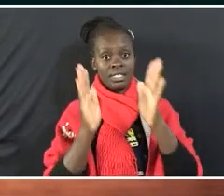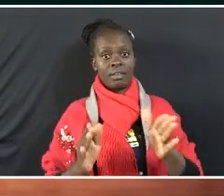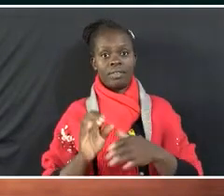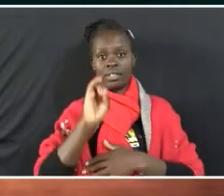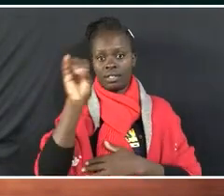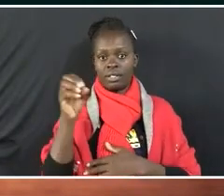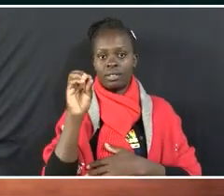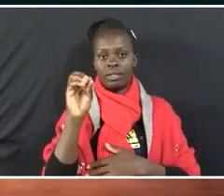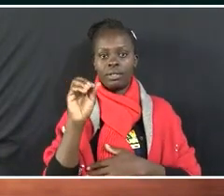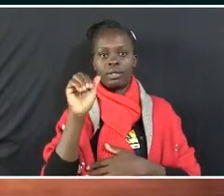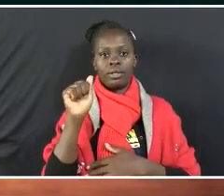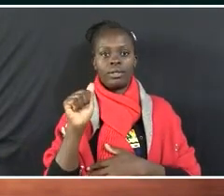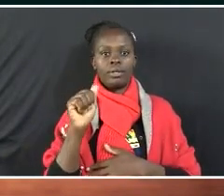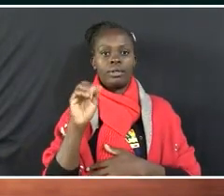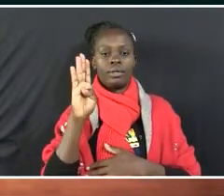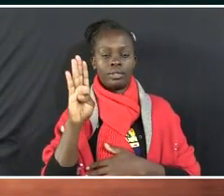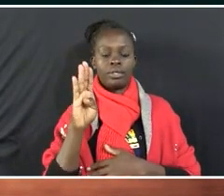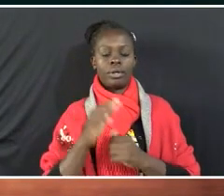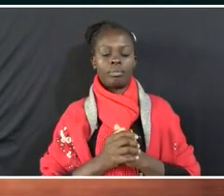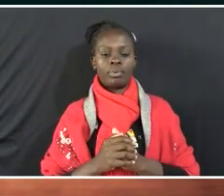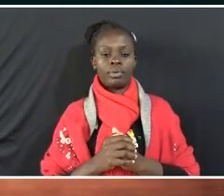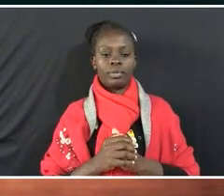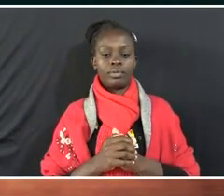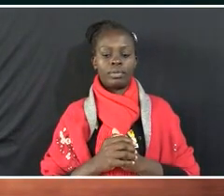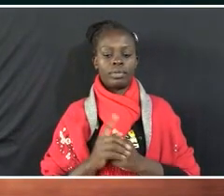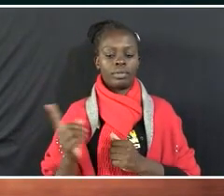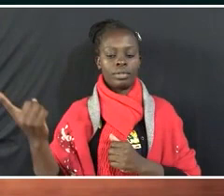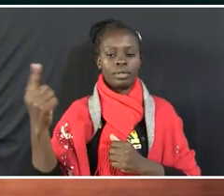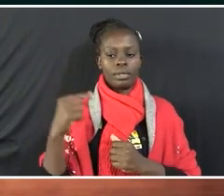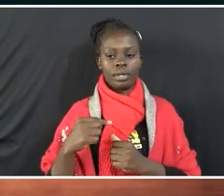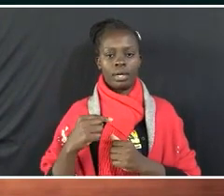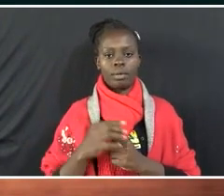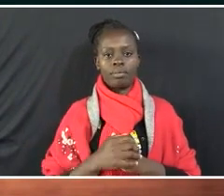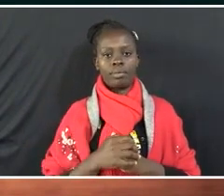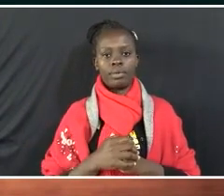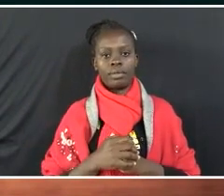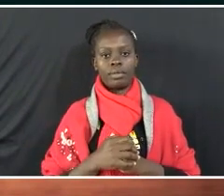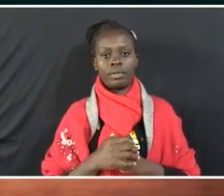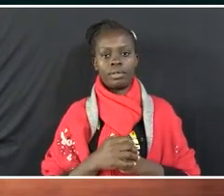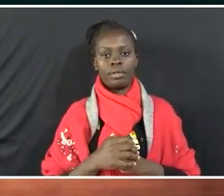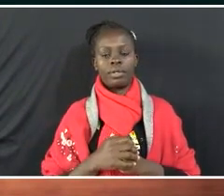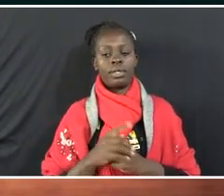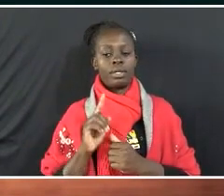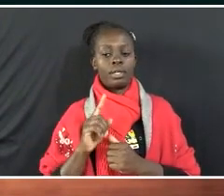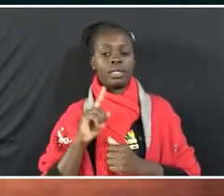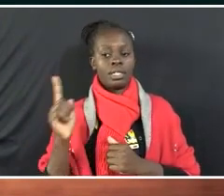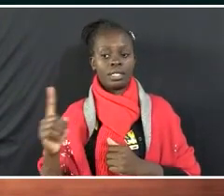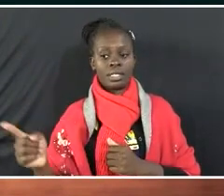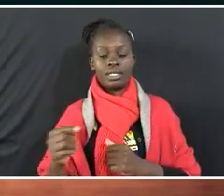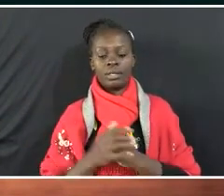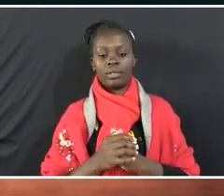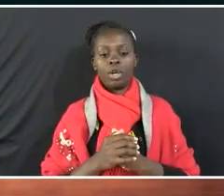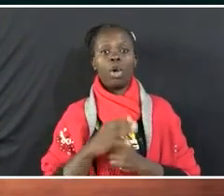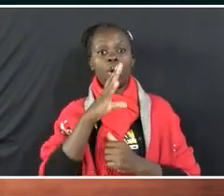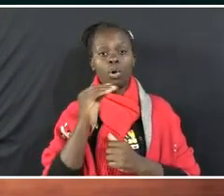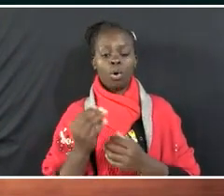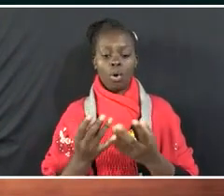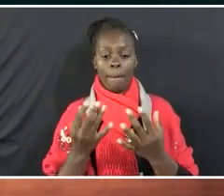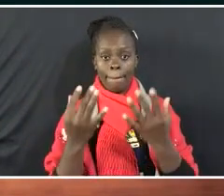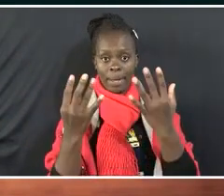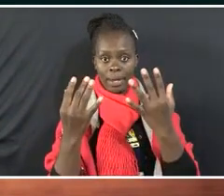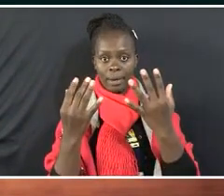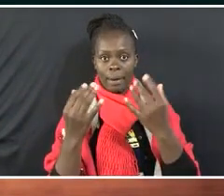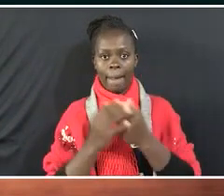Then he said, "See, Joab's field is next to mine. He has barley on it. Go set it on fire." And